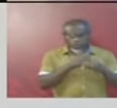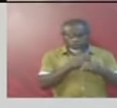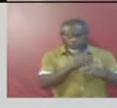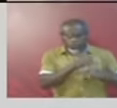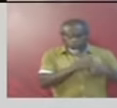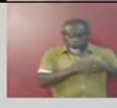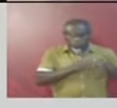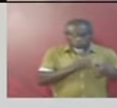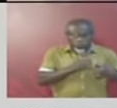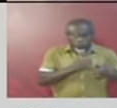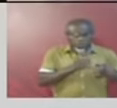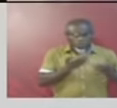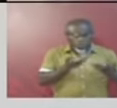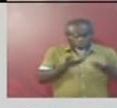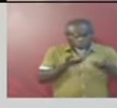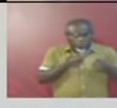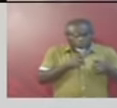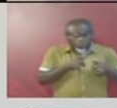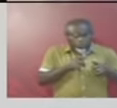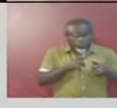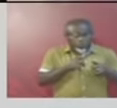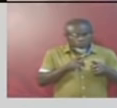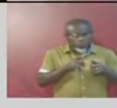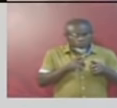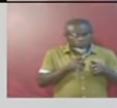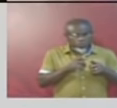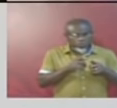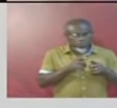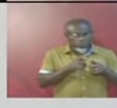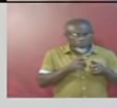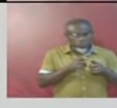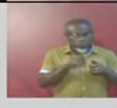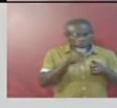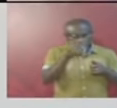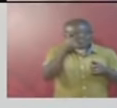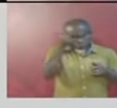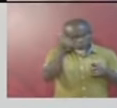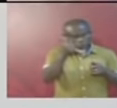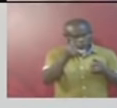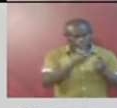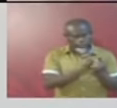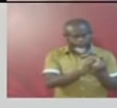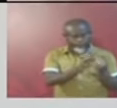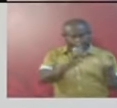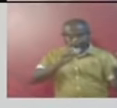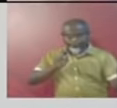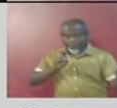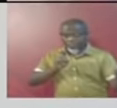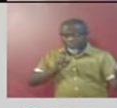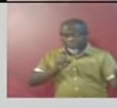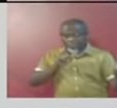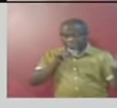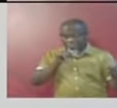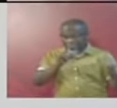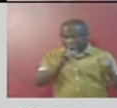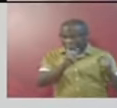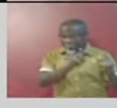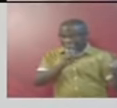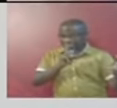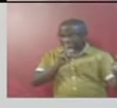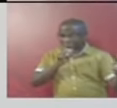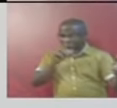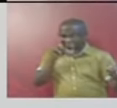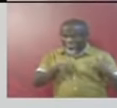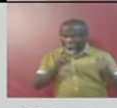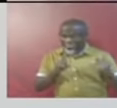physical distancing, again, it's another contributor to the types of long-term problems that WHO and